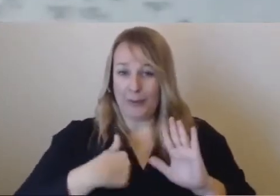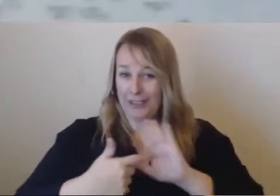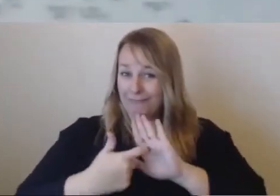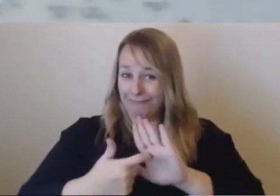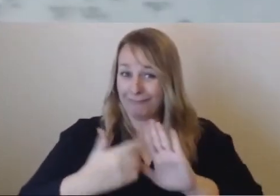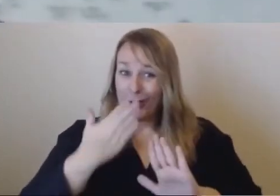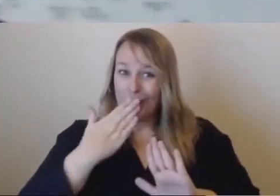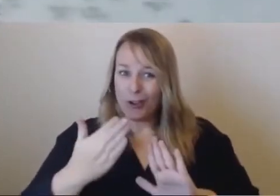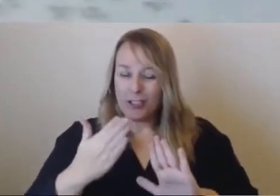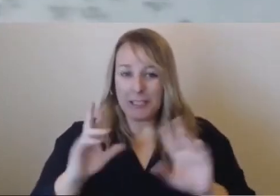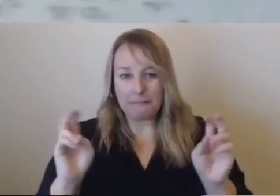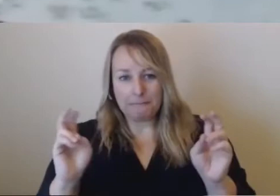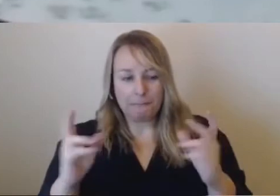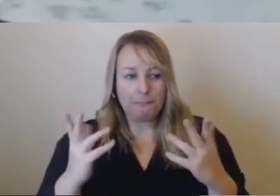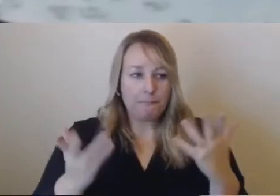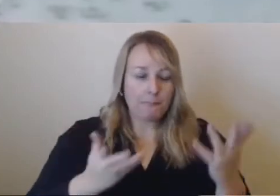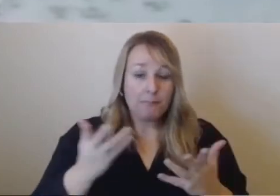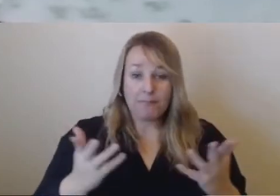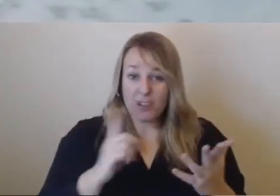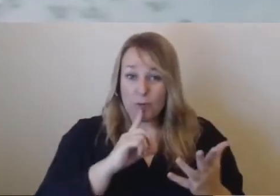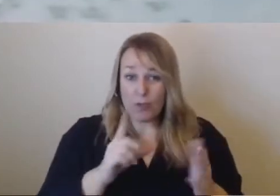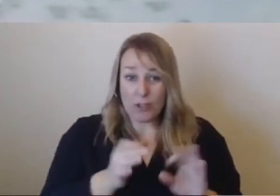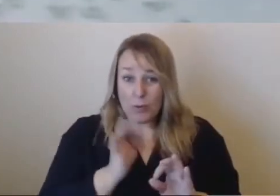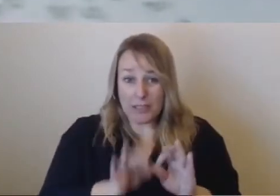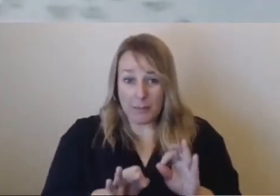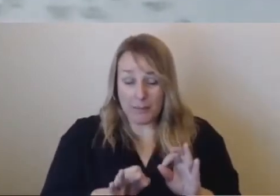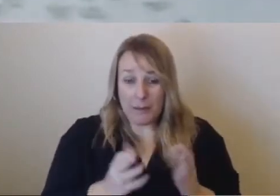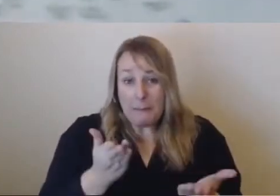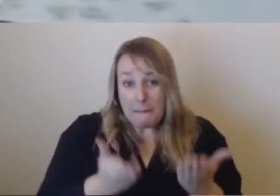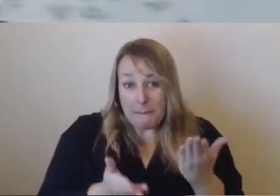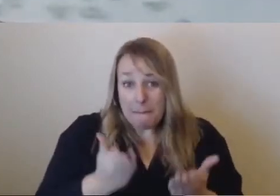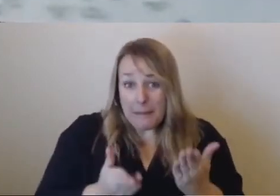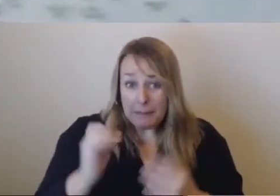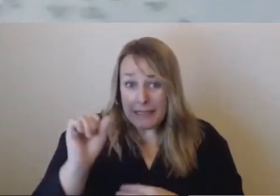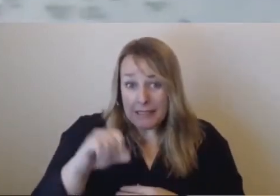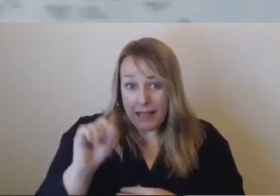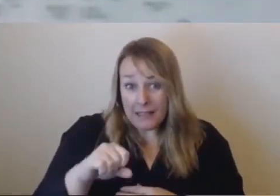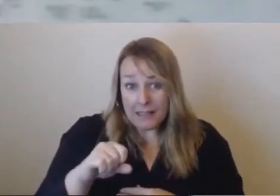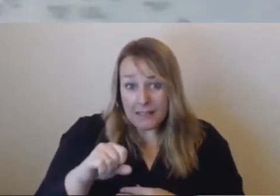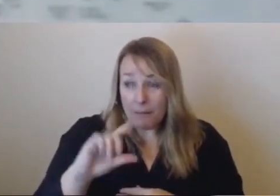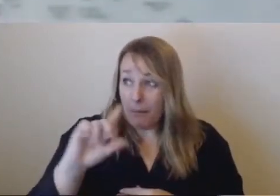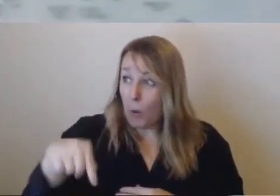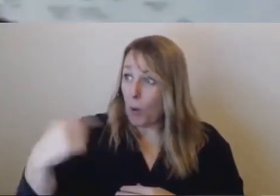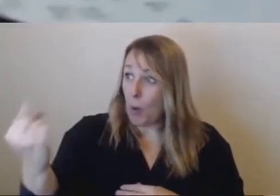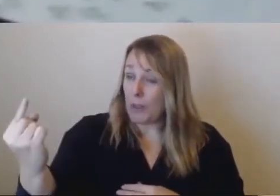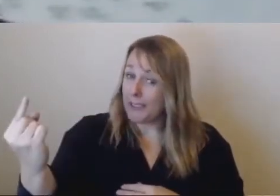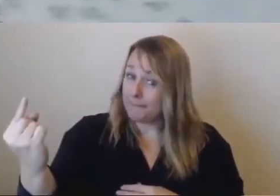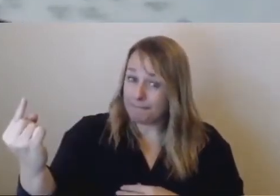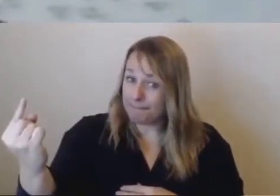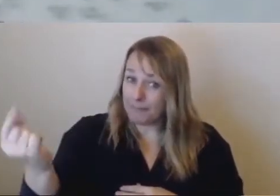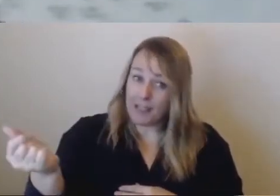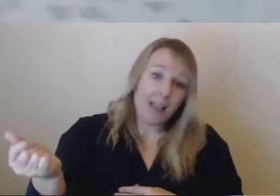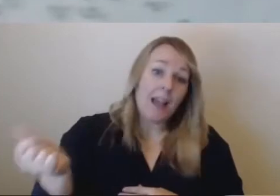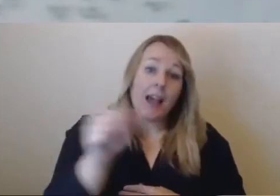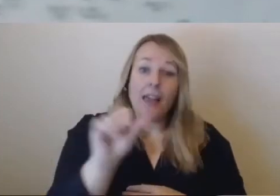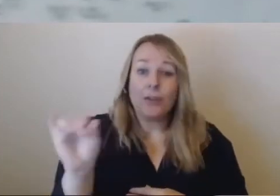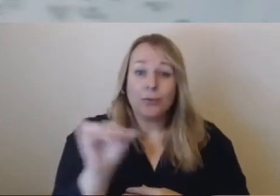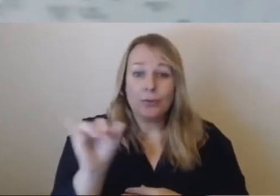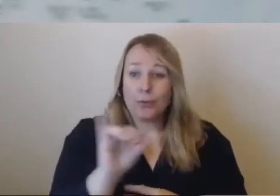know, to simplify, was it may be doing so, but it is not alone. Many other, even